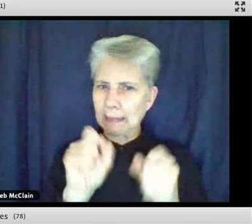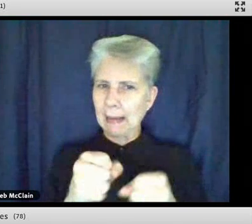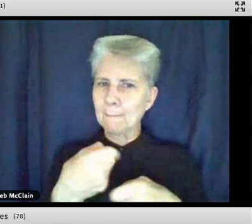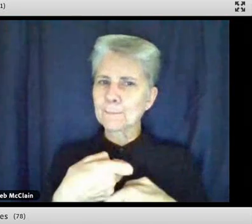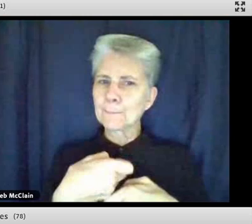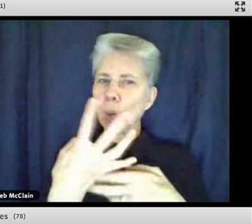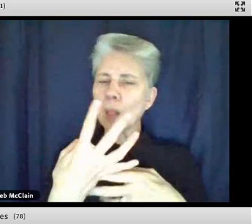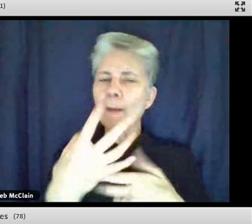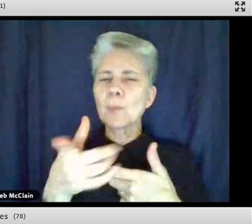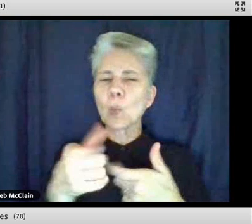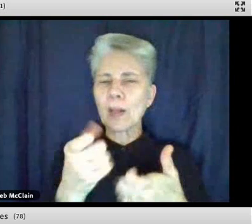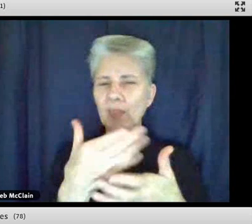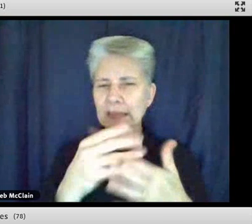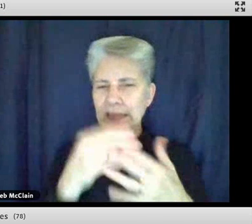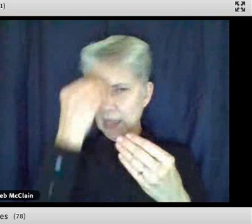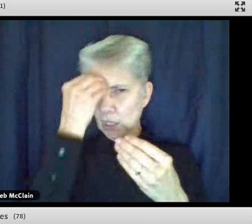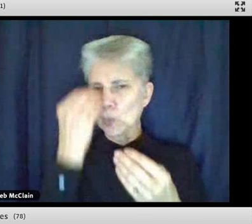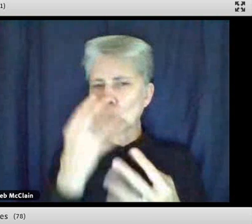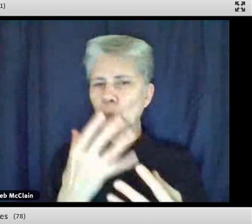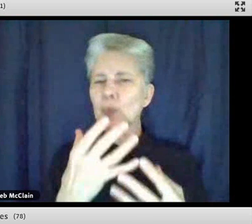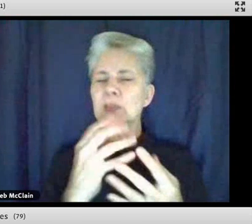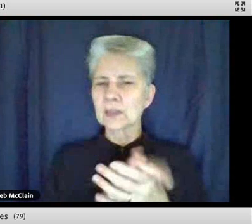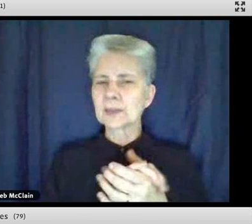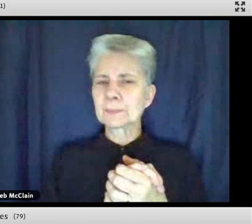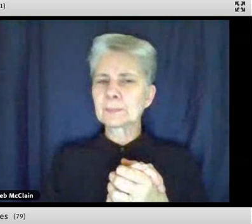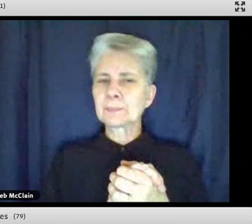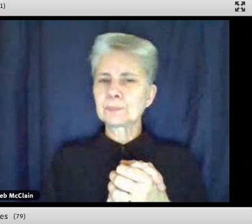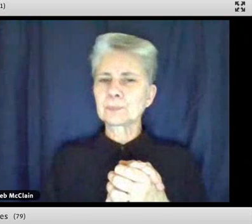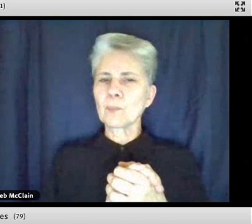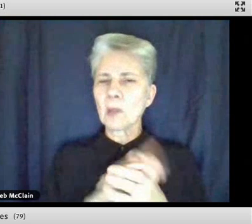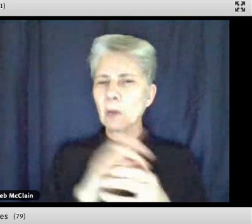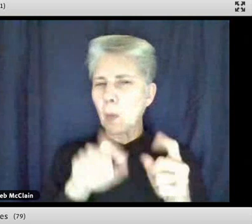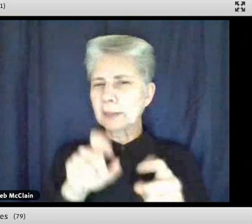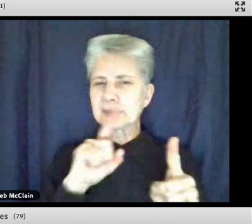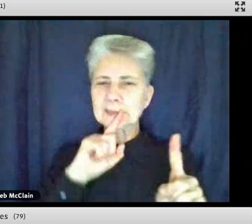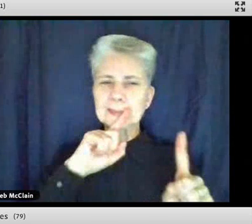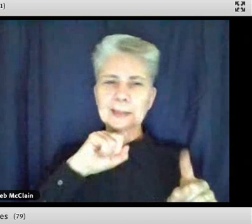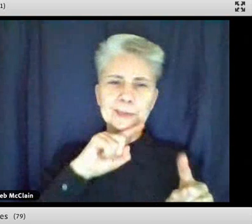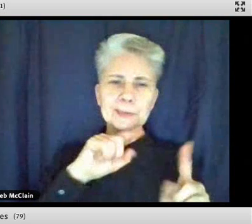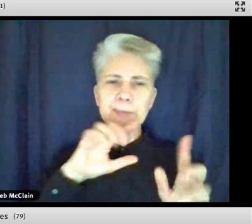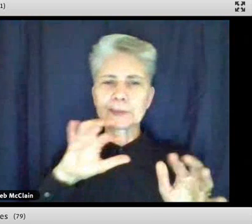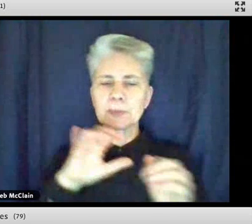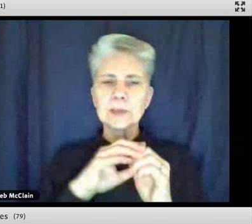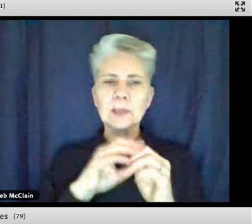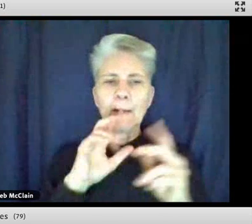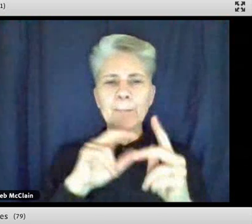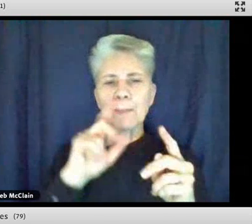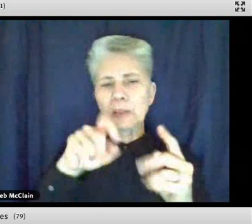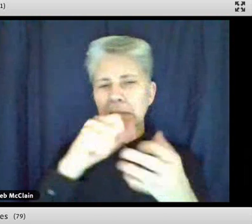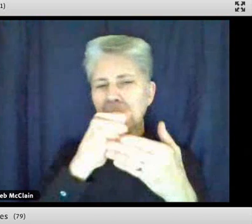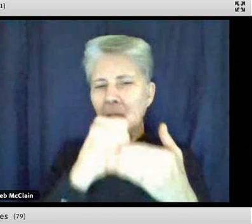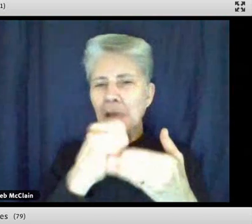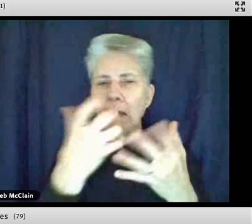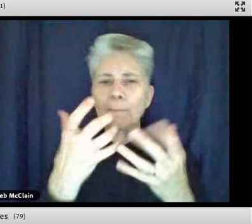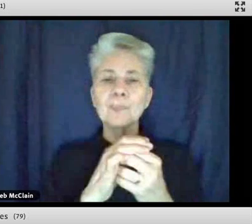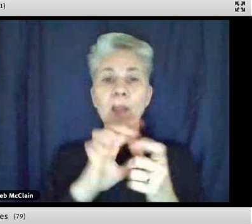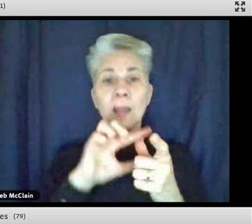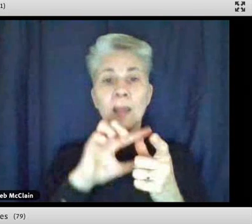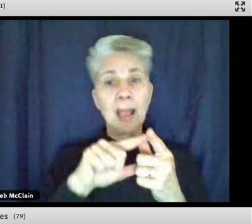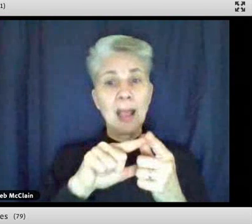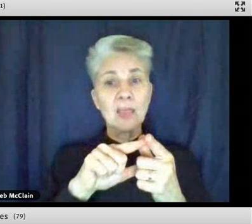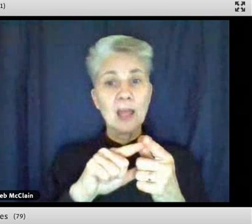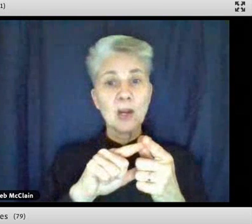some questions and answers, people needing help. And then over here on the right-hand side, for you guys in Florida, it would